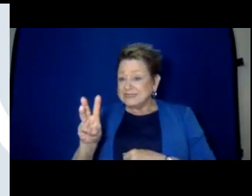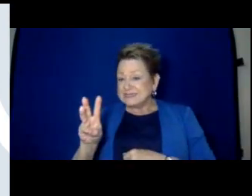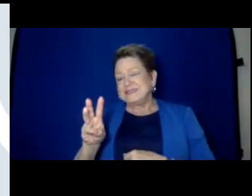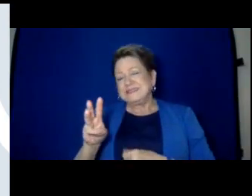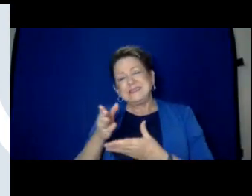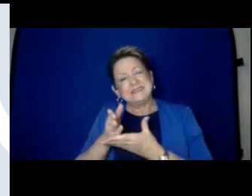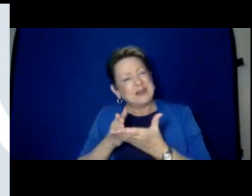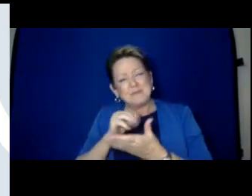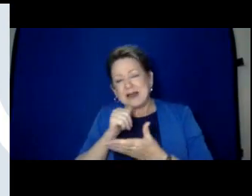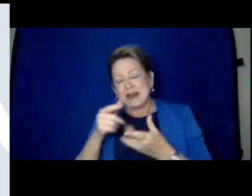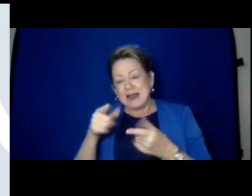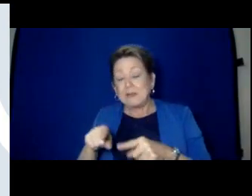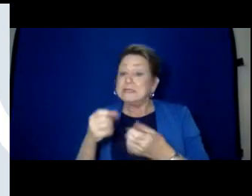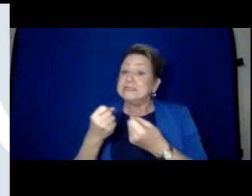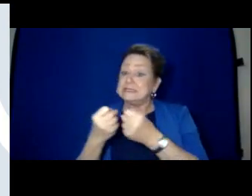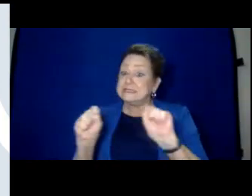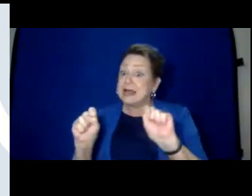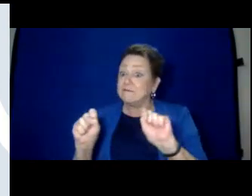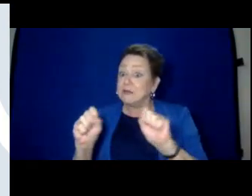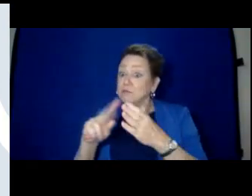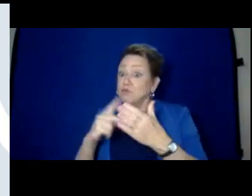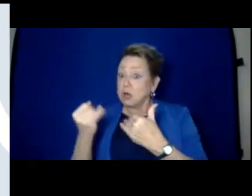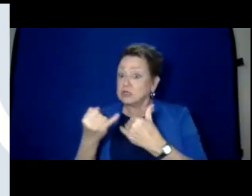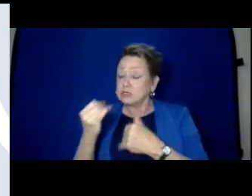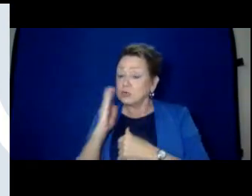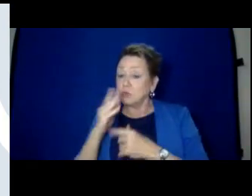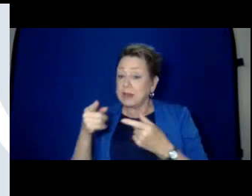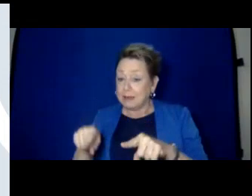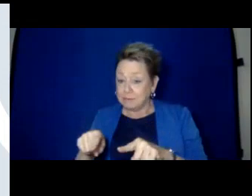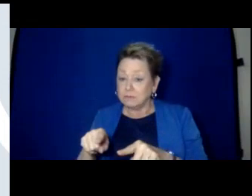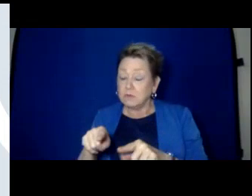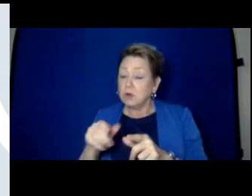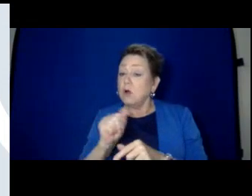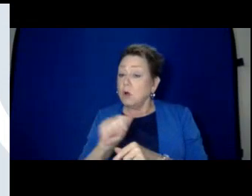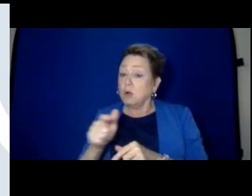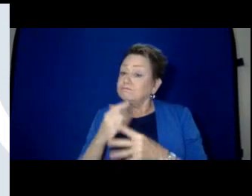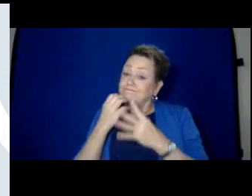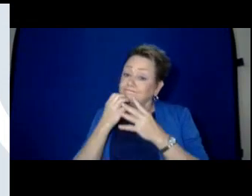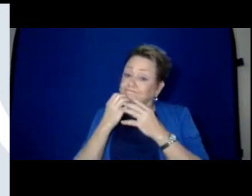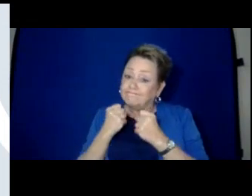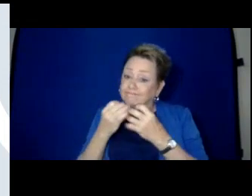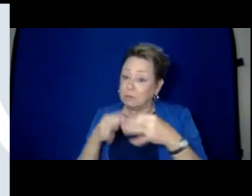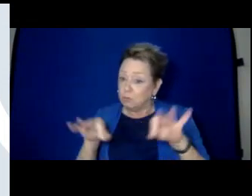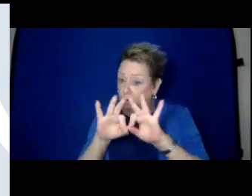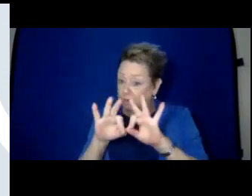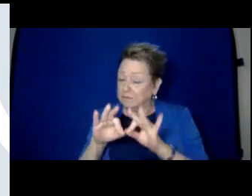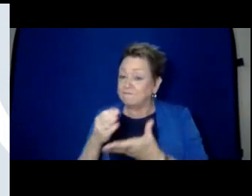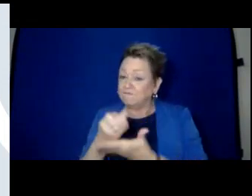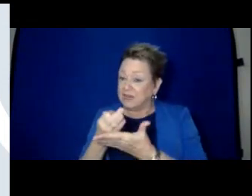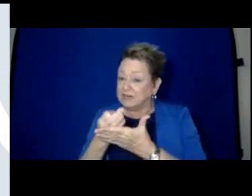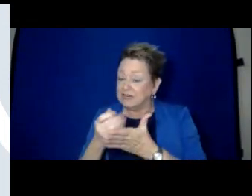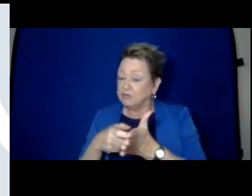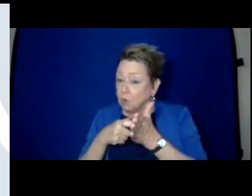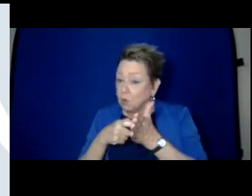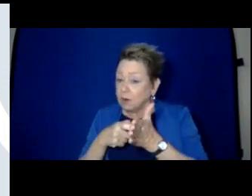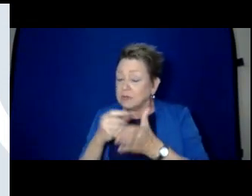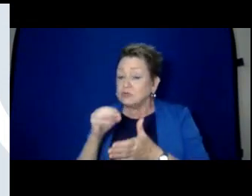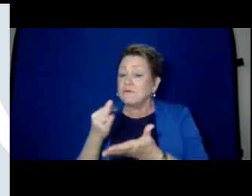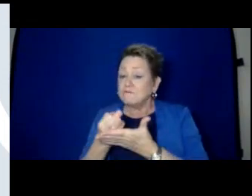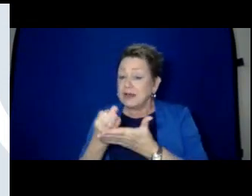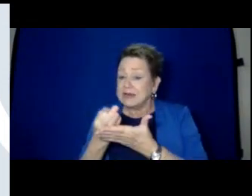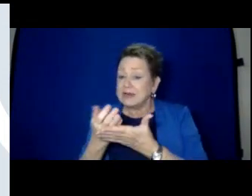will. All of our safety projects will happen. All of our mission critical projects will happen. Things with certain funding requirements or